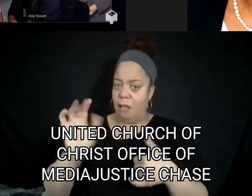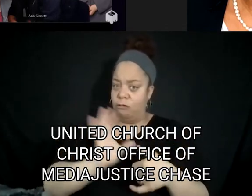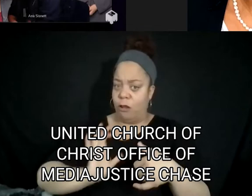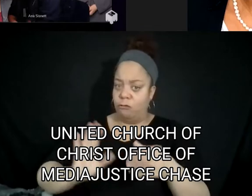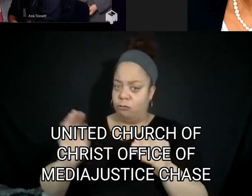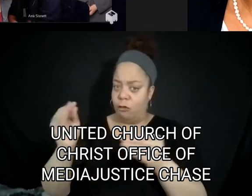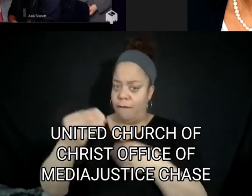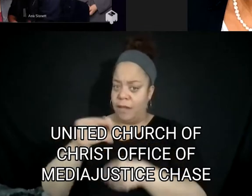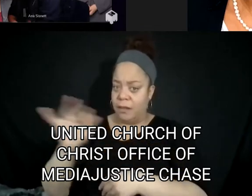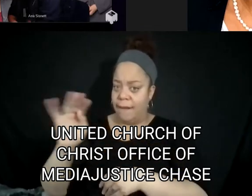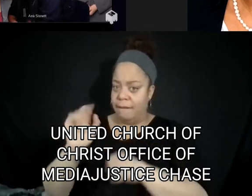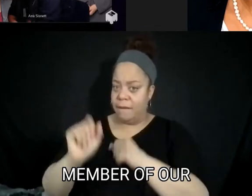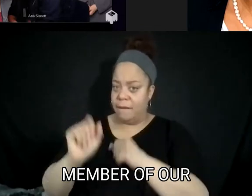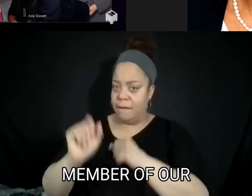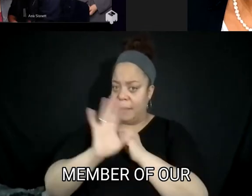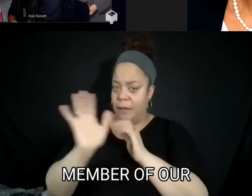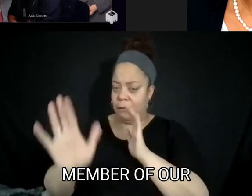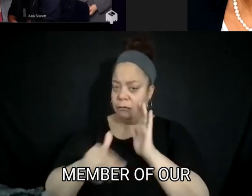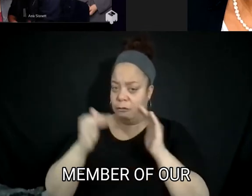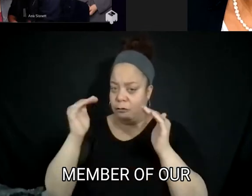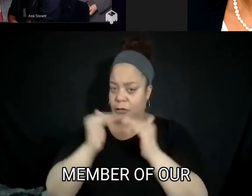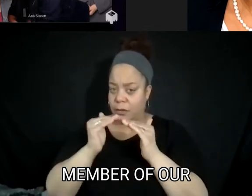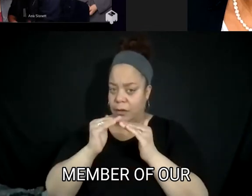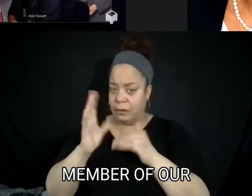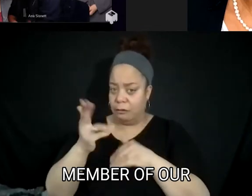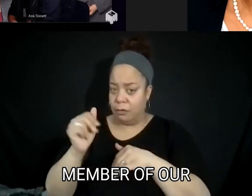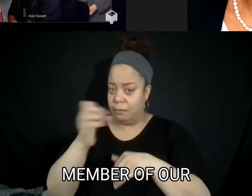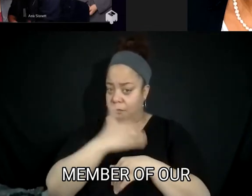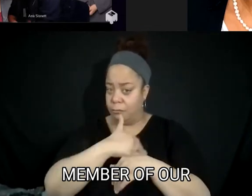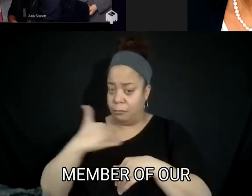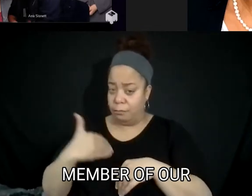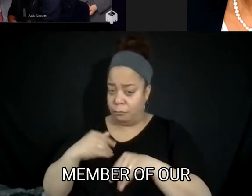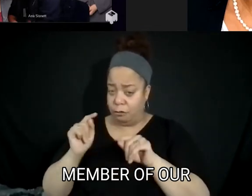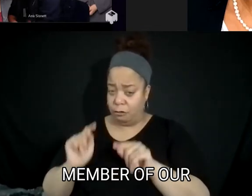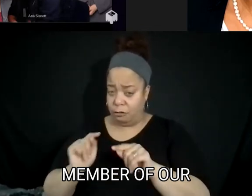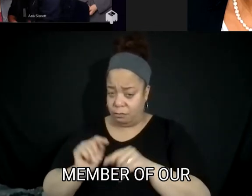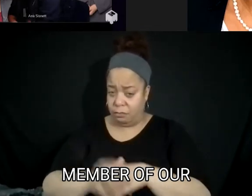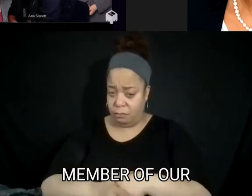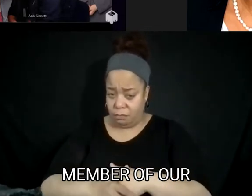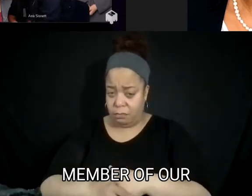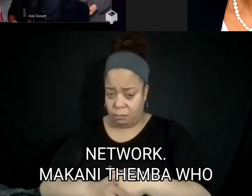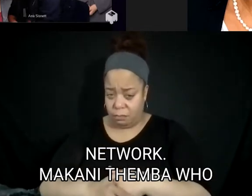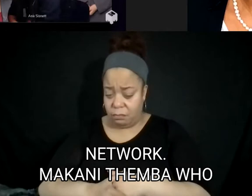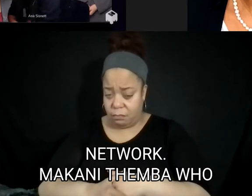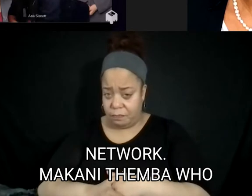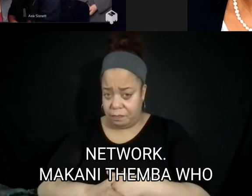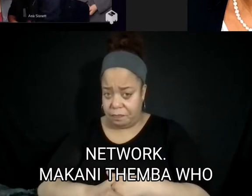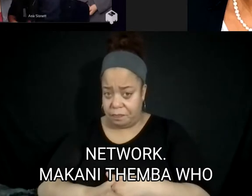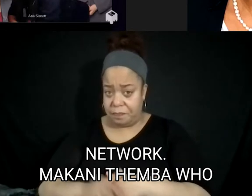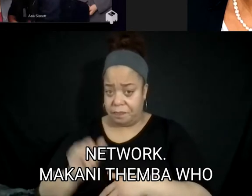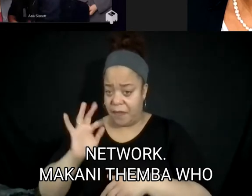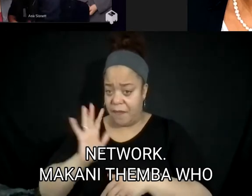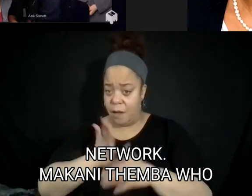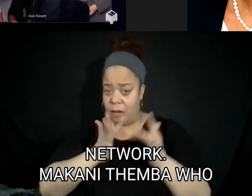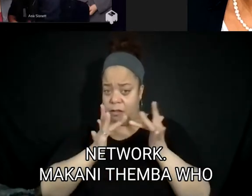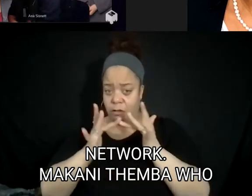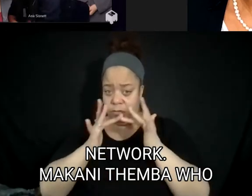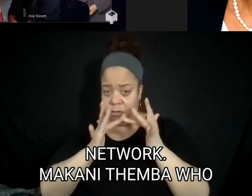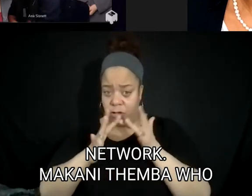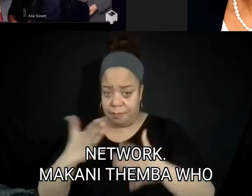who founded the Praxis Project, and then is also just a brilliant racial justice communication